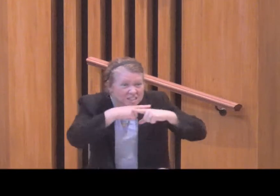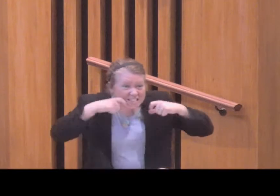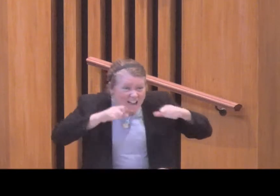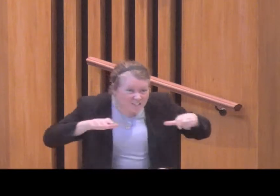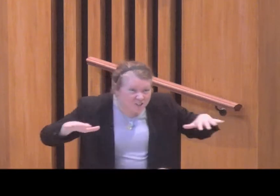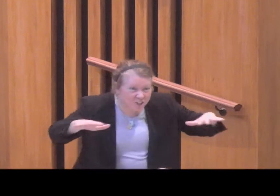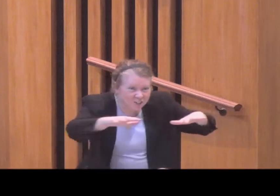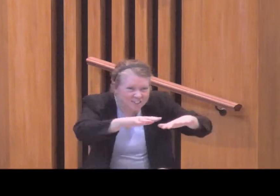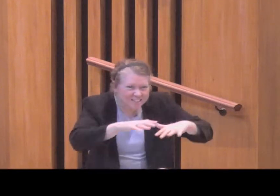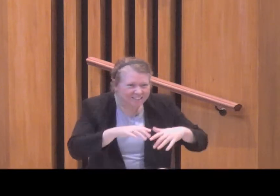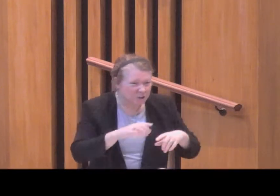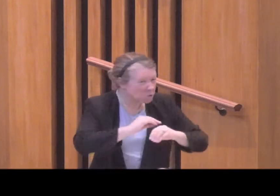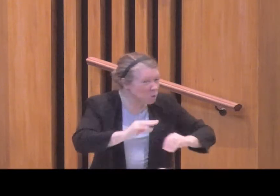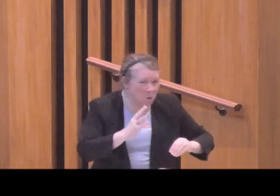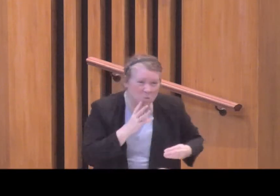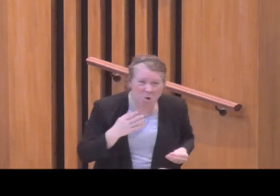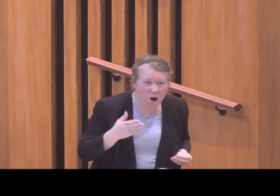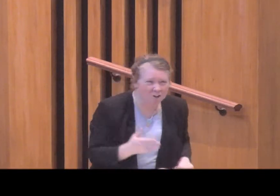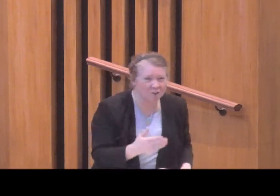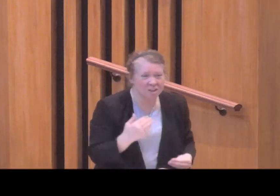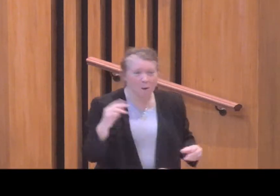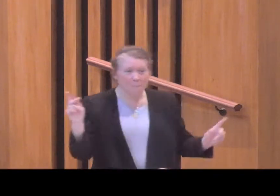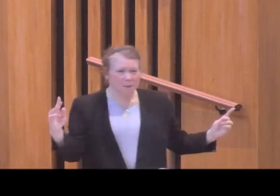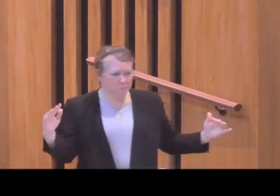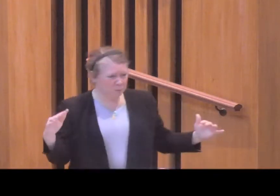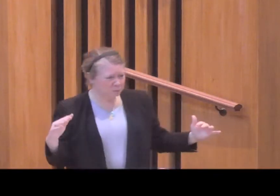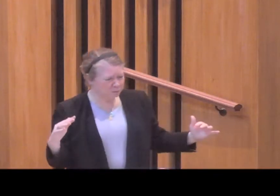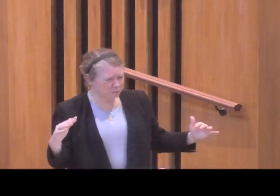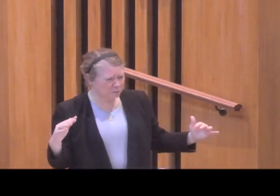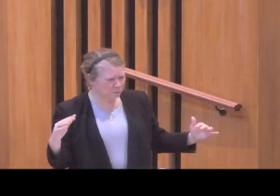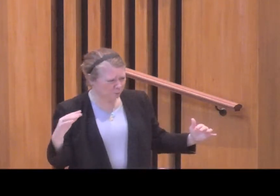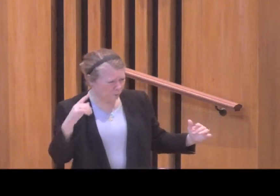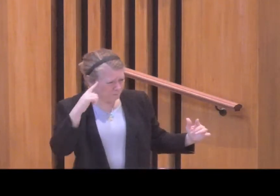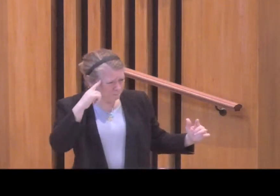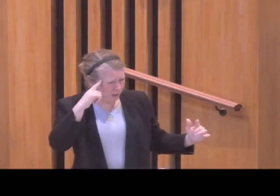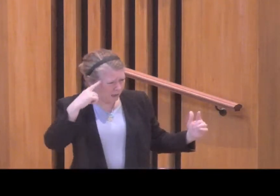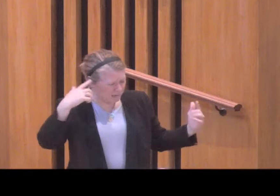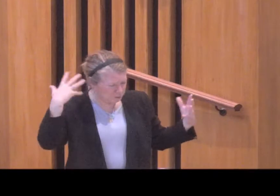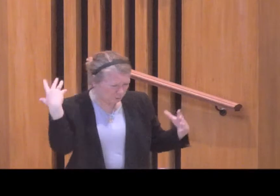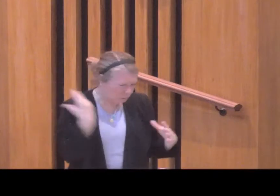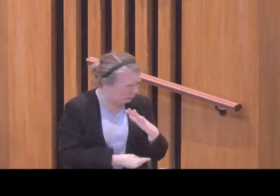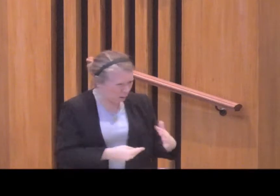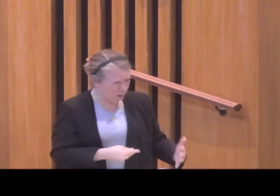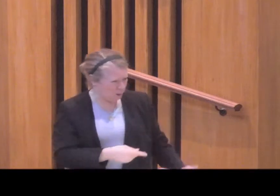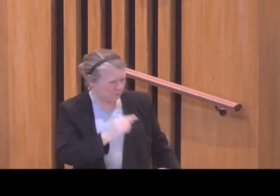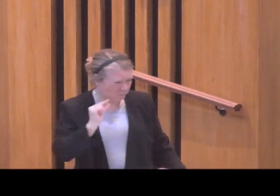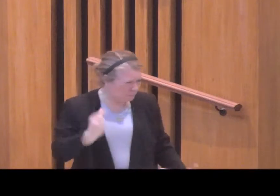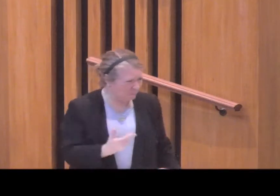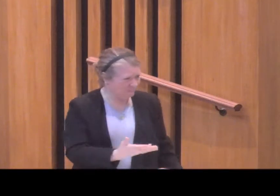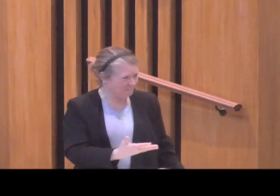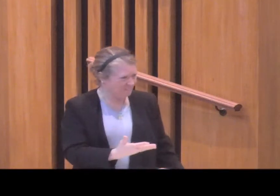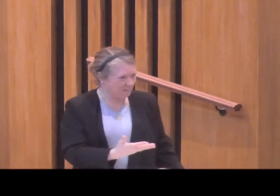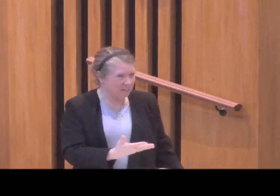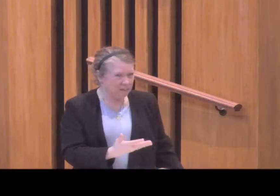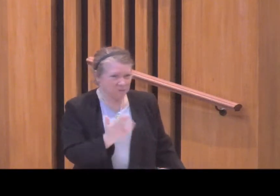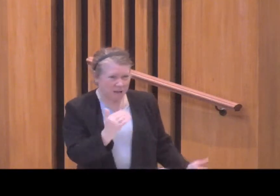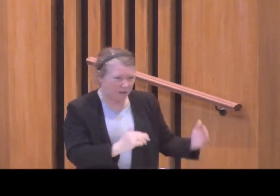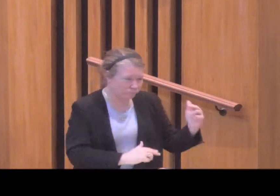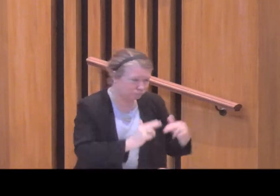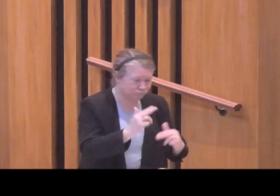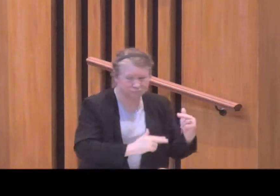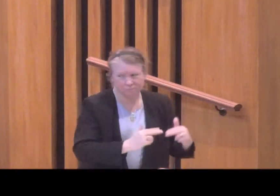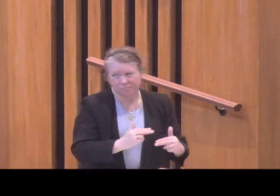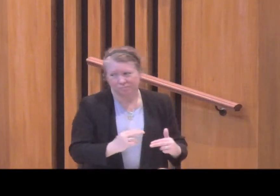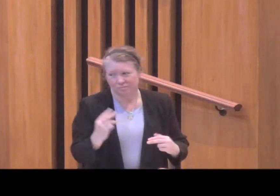of him, he was saved from the flood and received the blessing of God above,